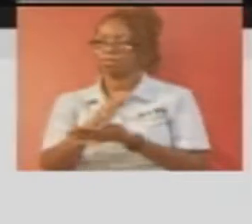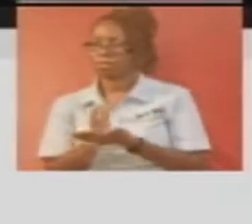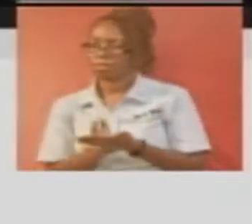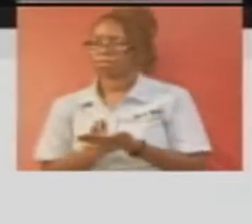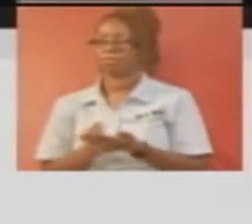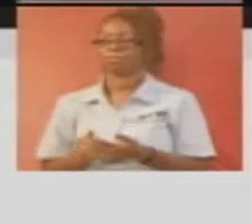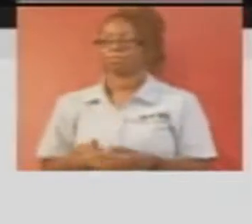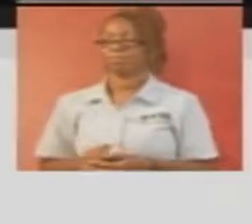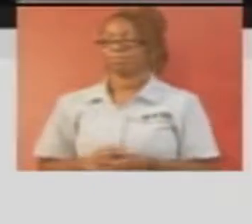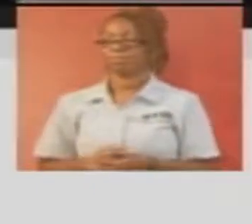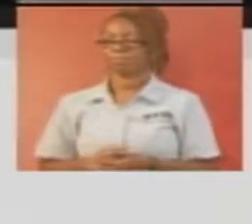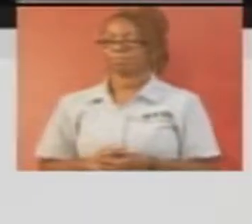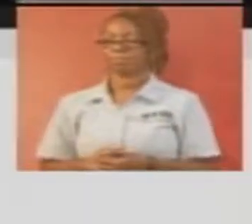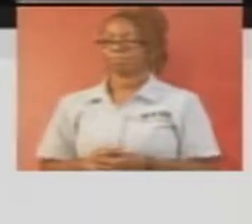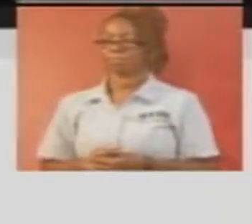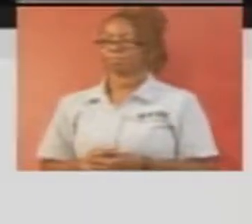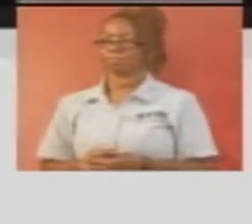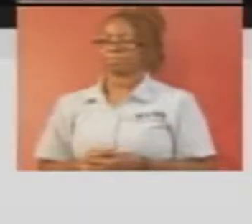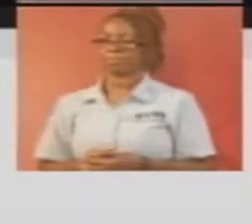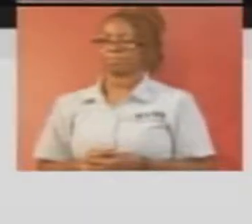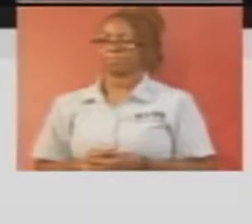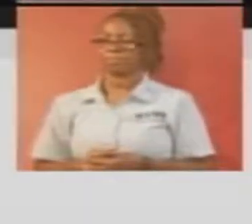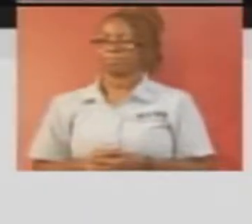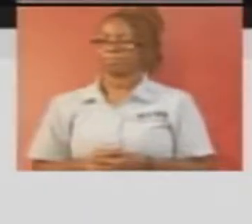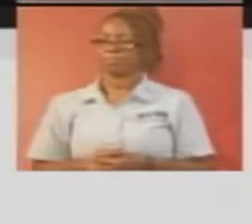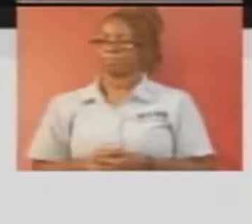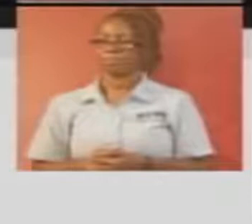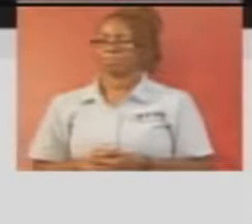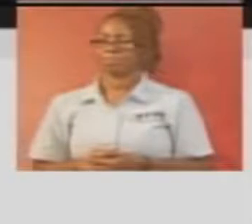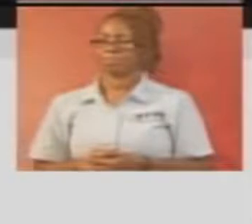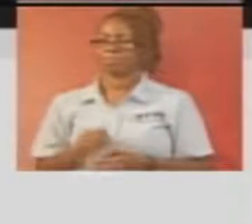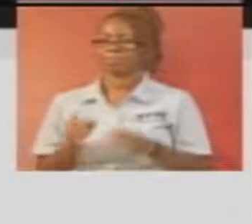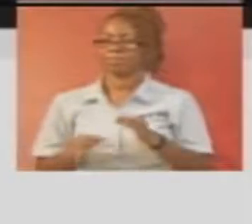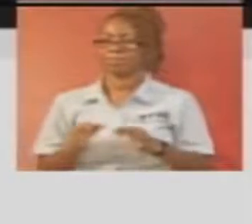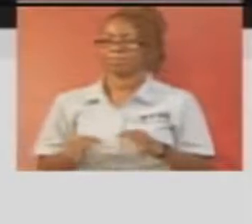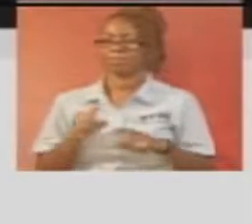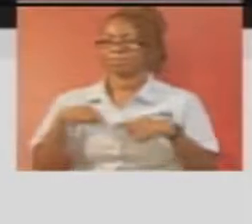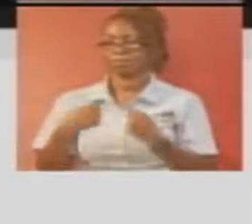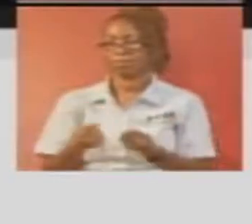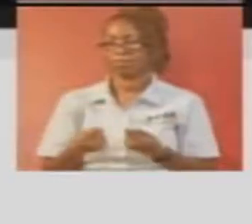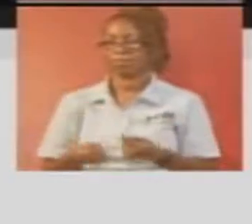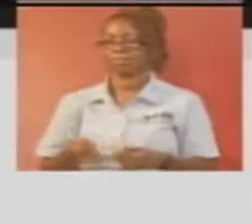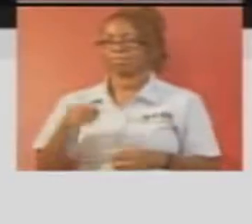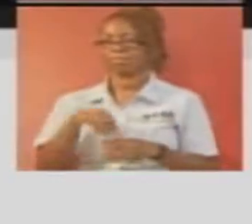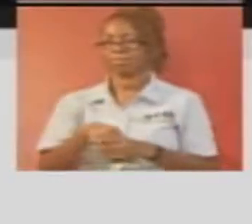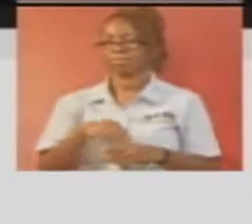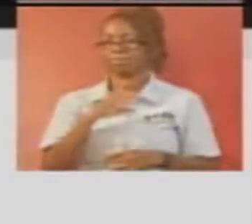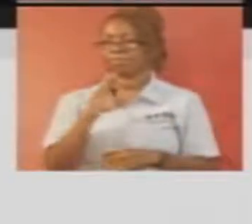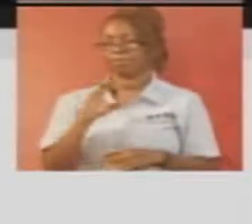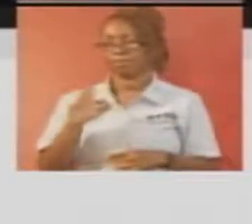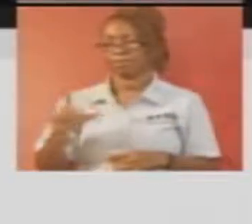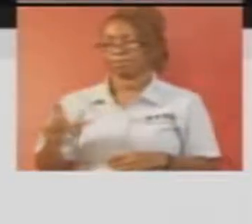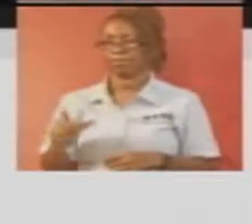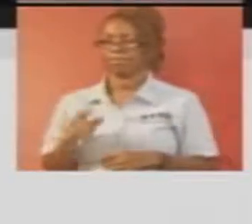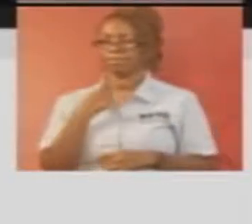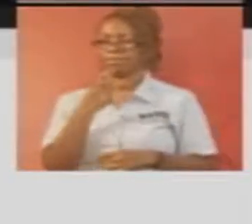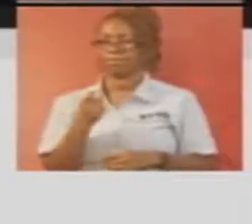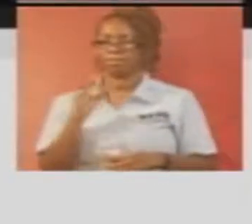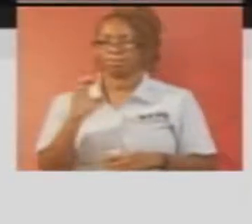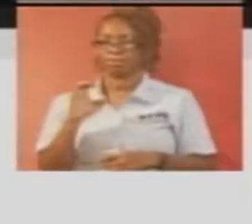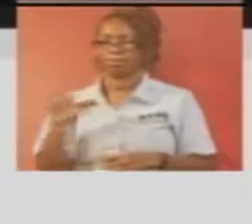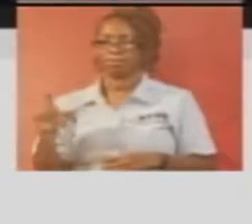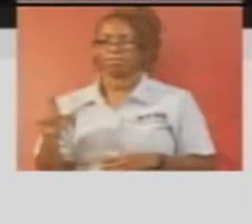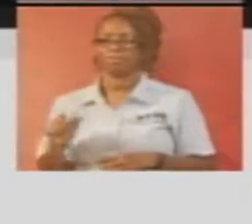material instructs, if that is delivered to a cell, that instructs the cells to produce that virus protein. That protein is called the spike